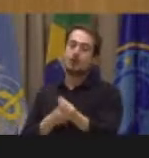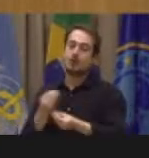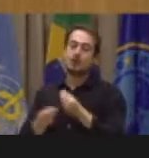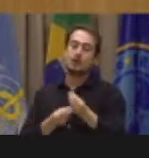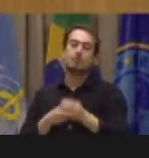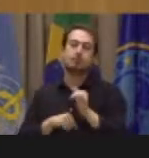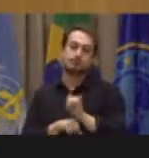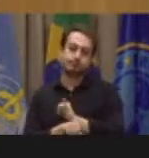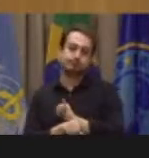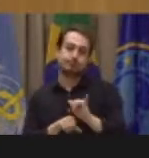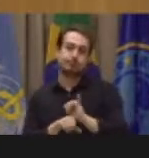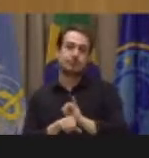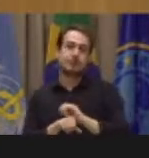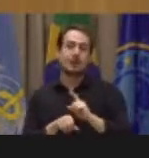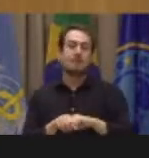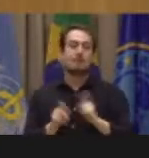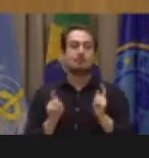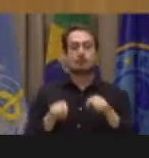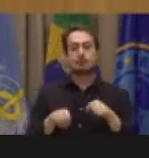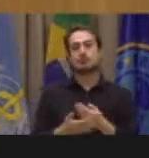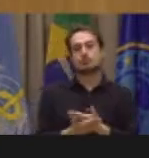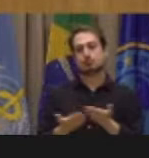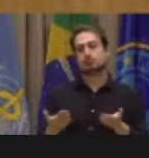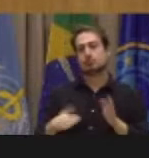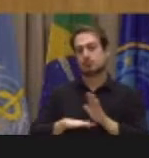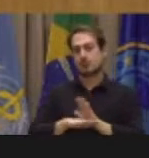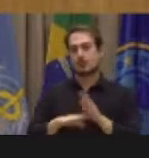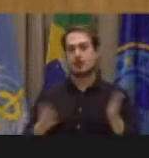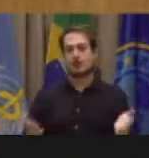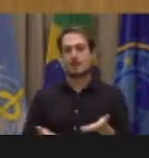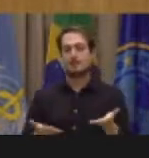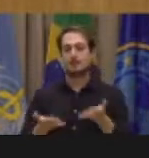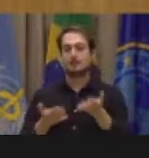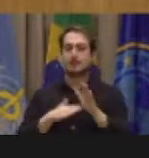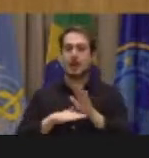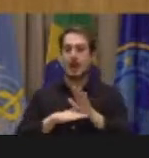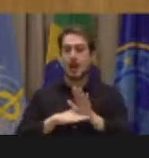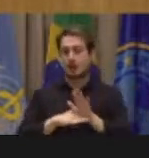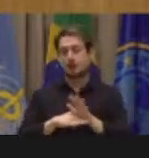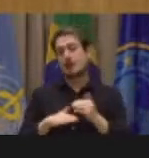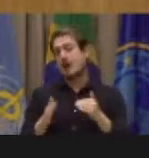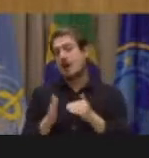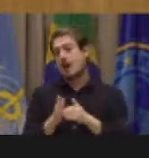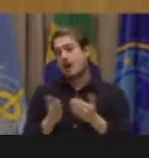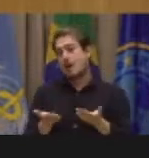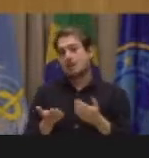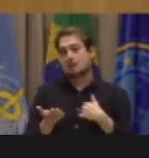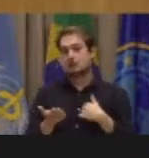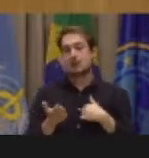COVID, and the cases that will aid